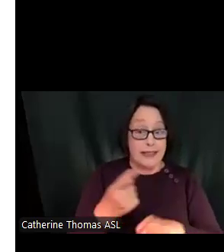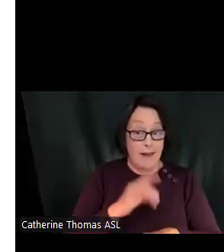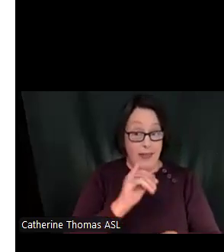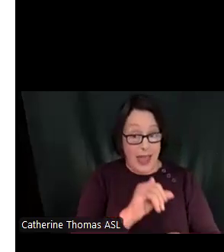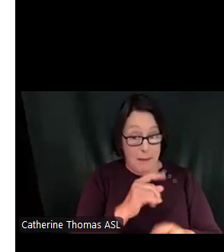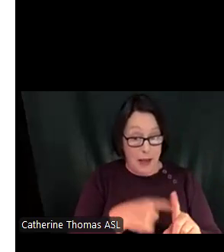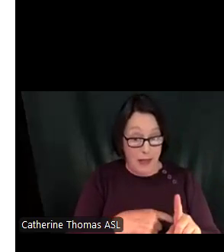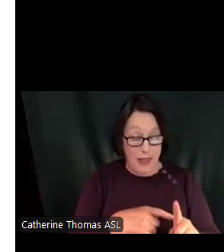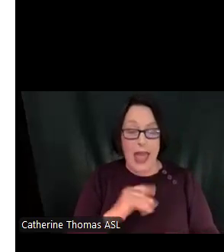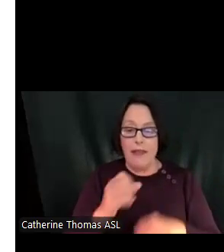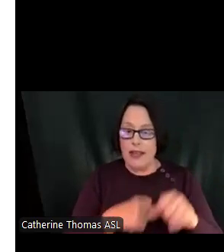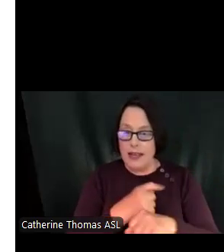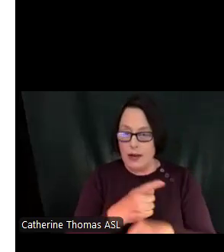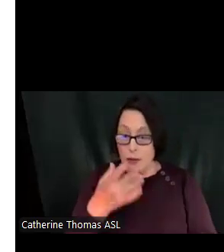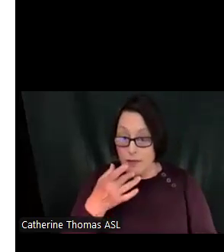from the pop-out calendar.